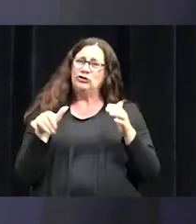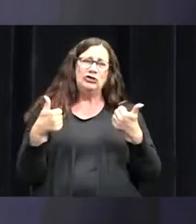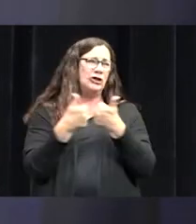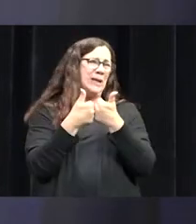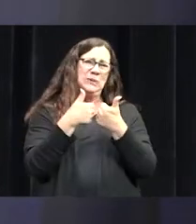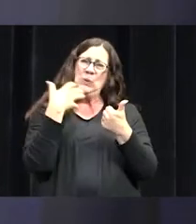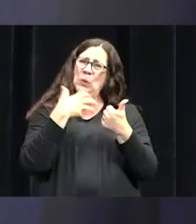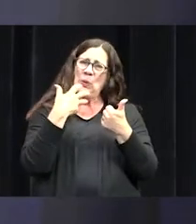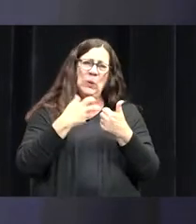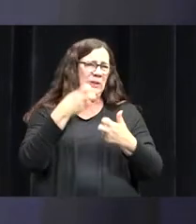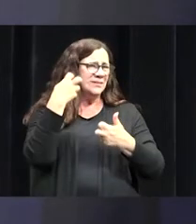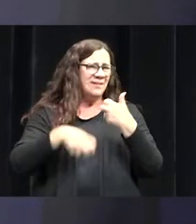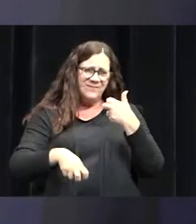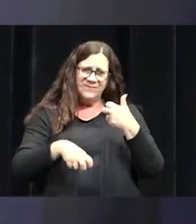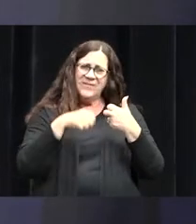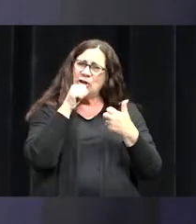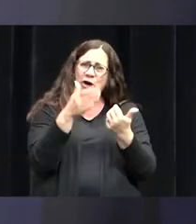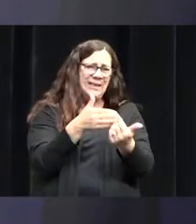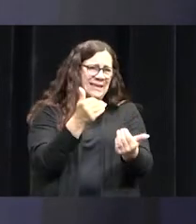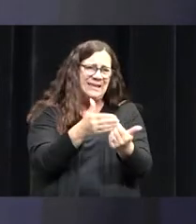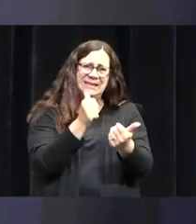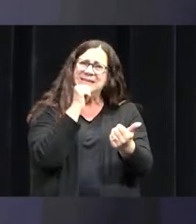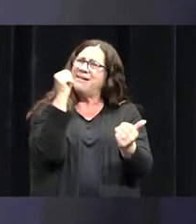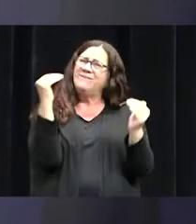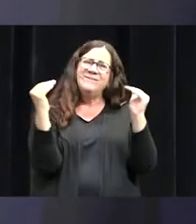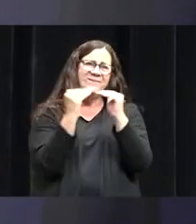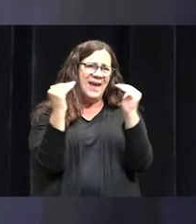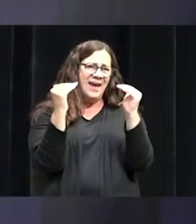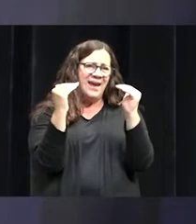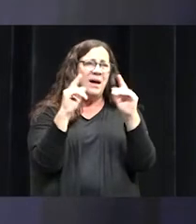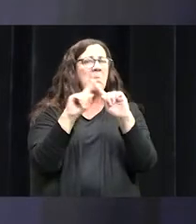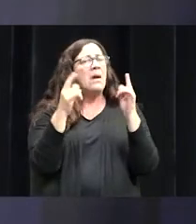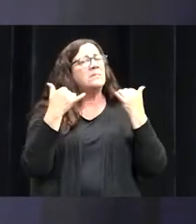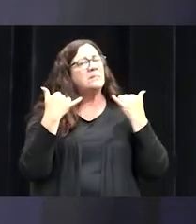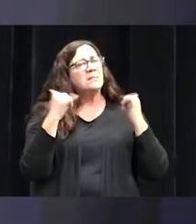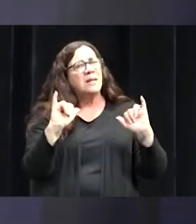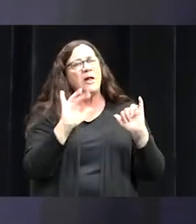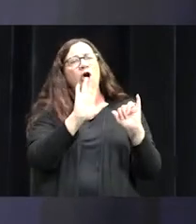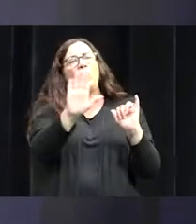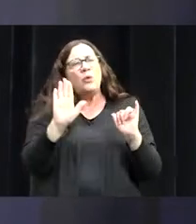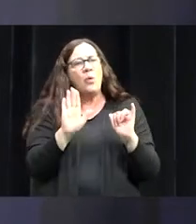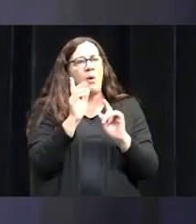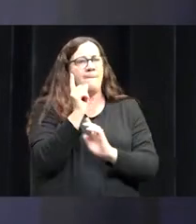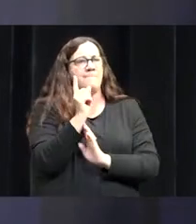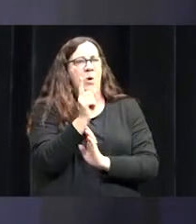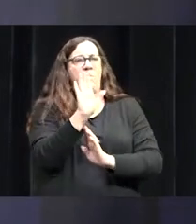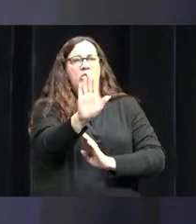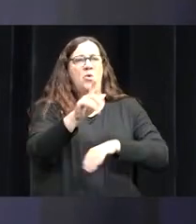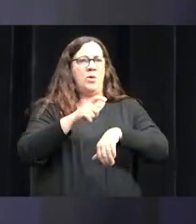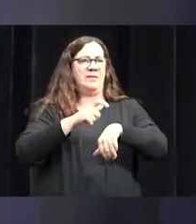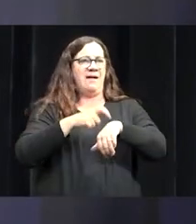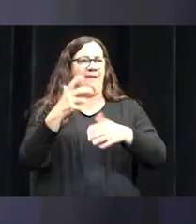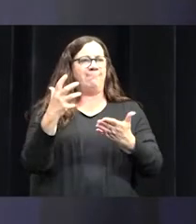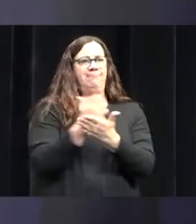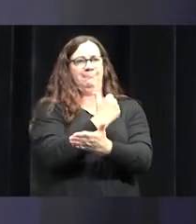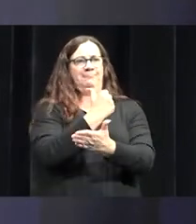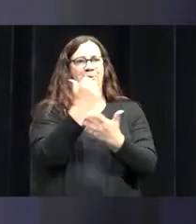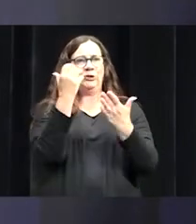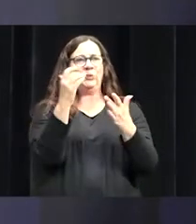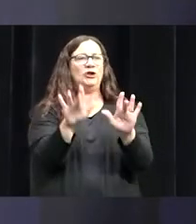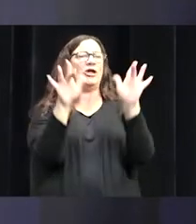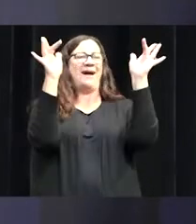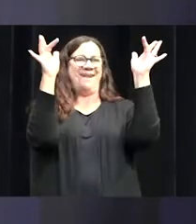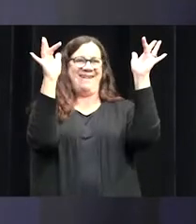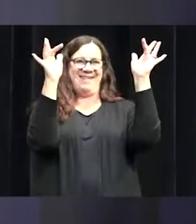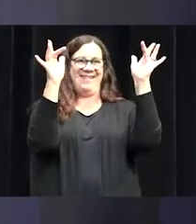seem unfair even so this is your moment to shine and celebrate go